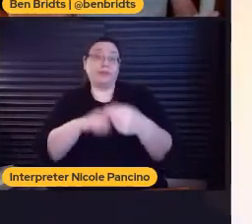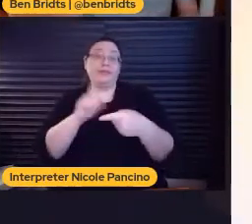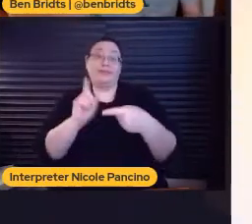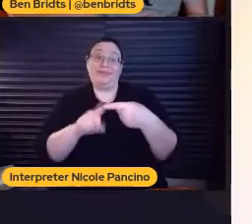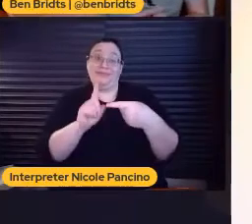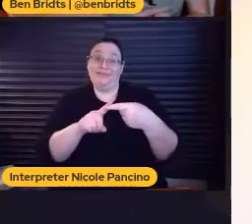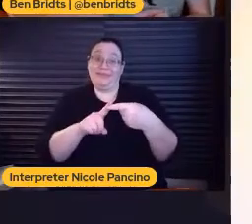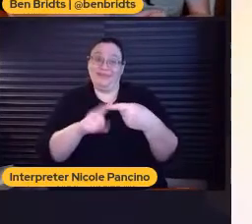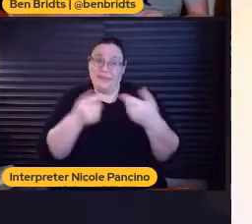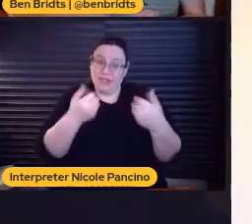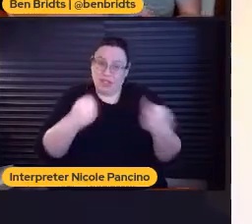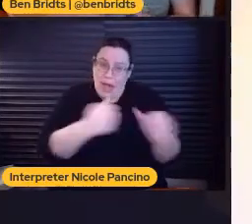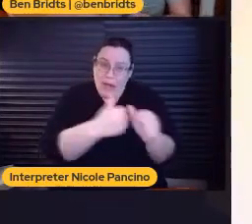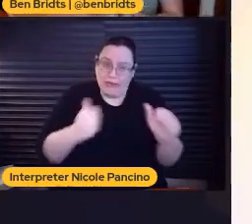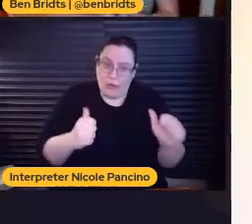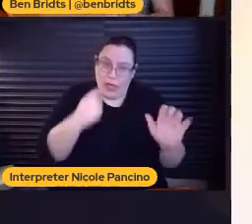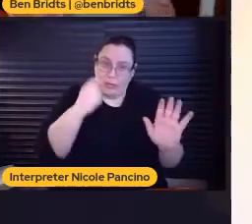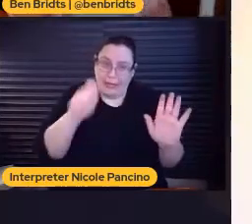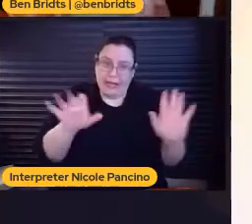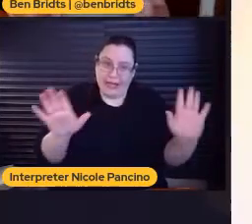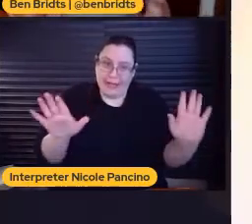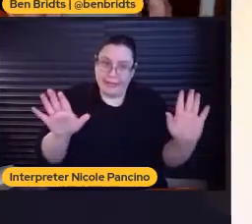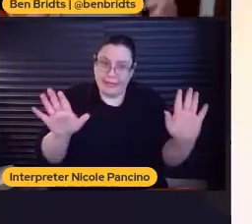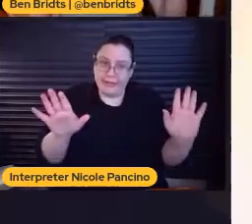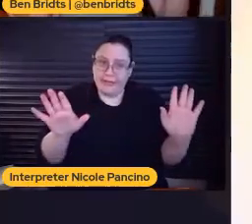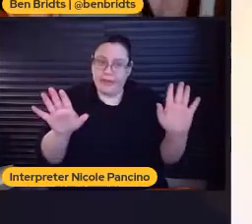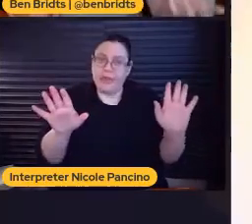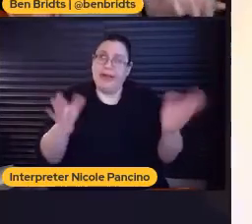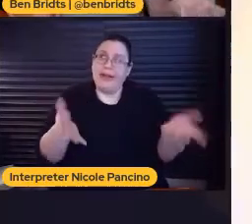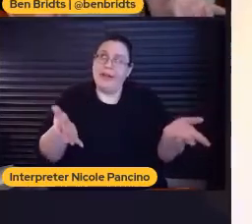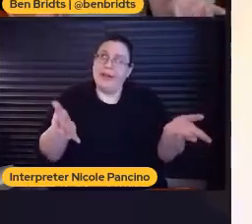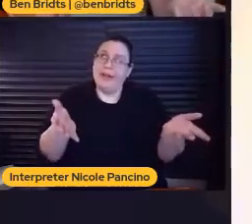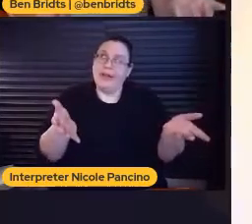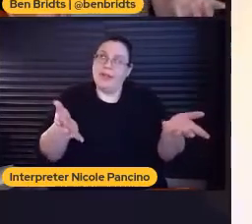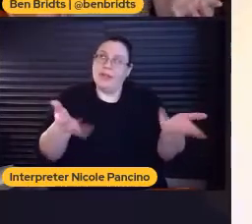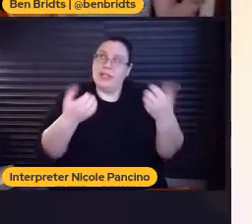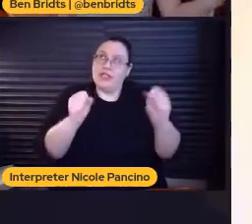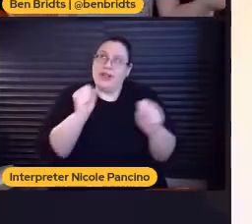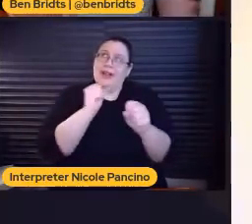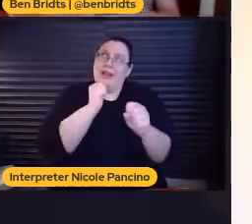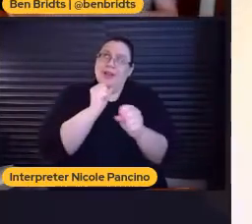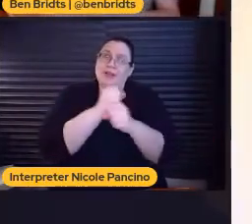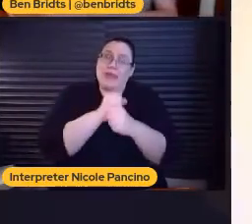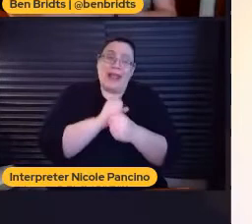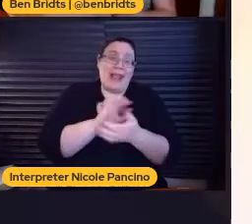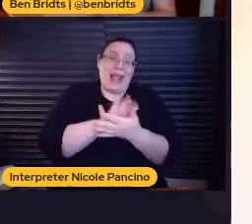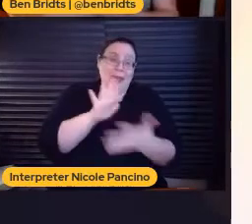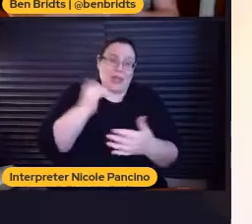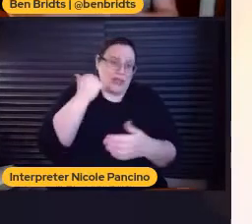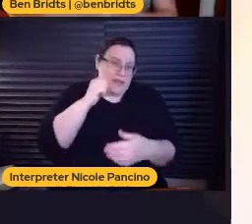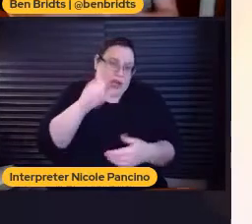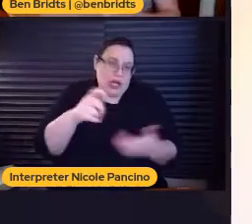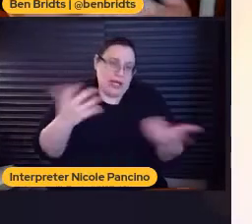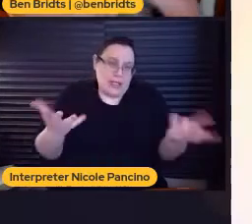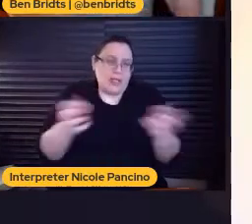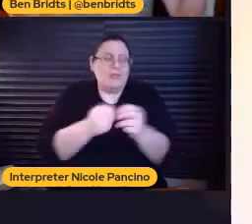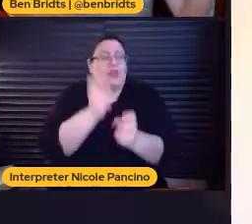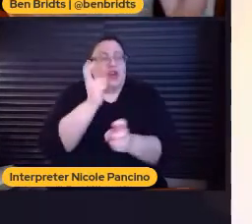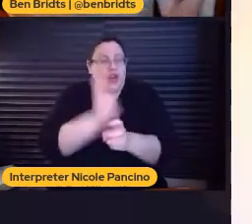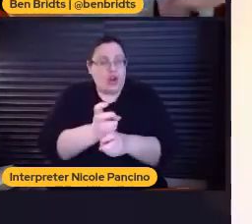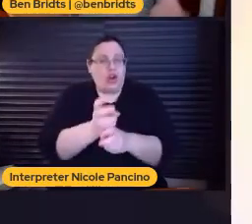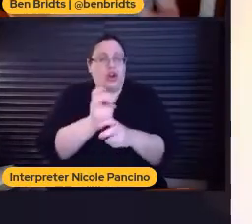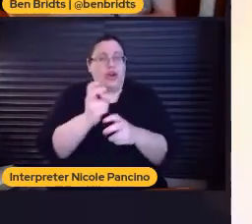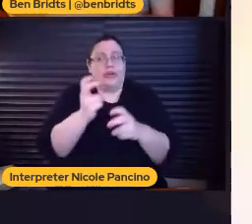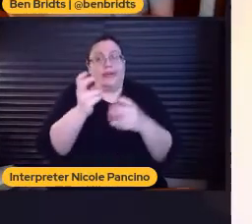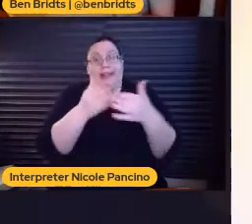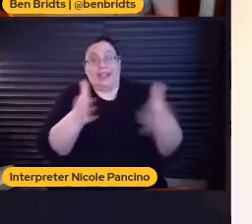do it. And instead, well, try not to create abstractions when they are not needed. It's a bit harder to, like, in general,